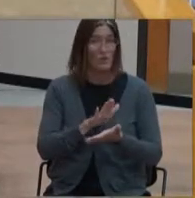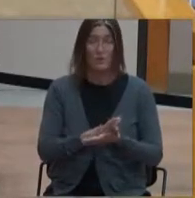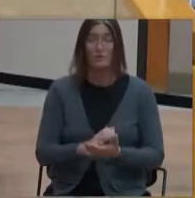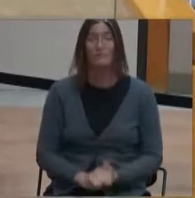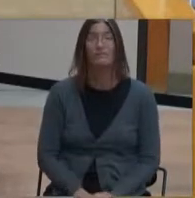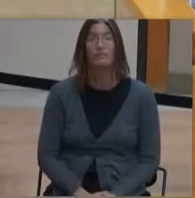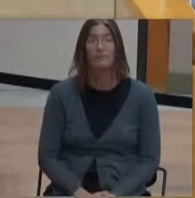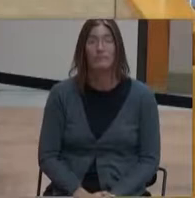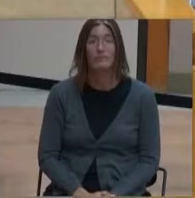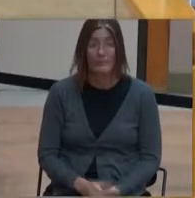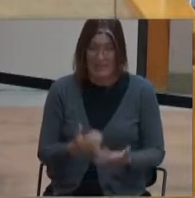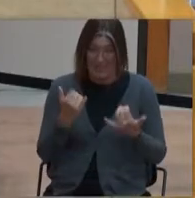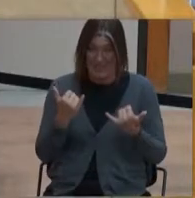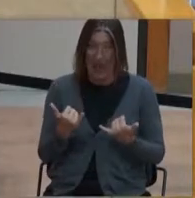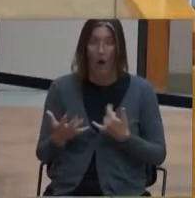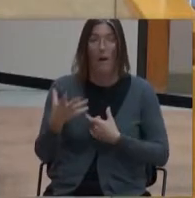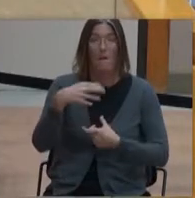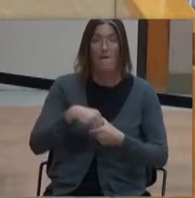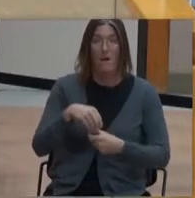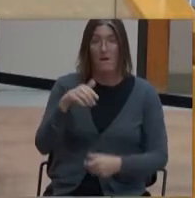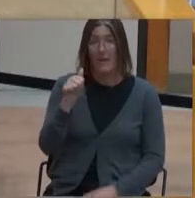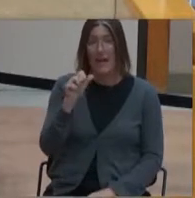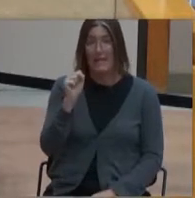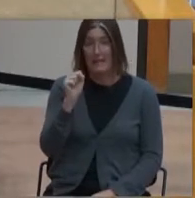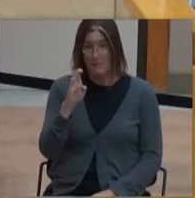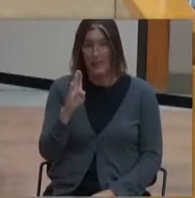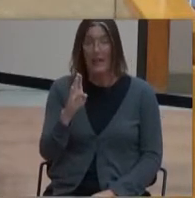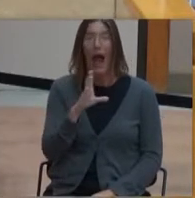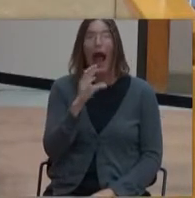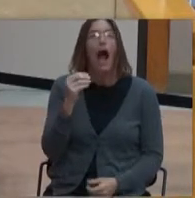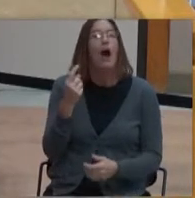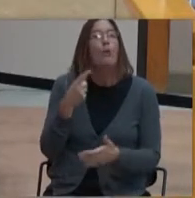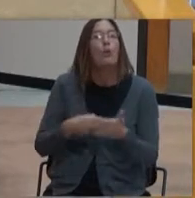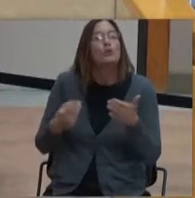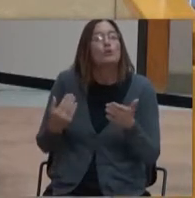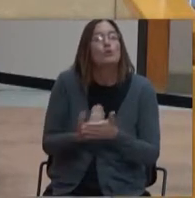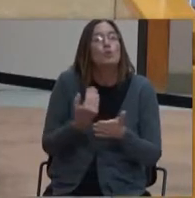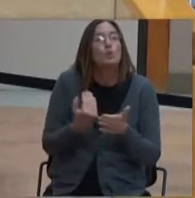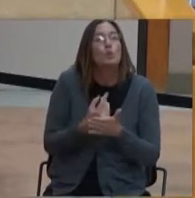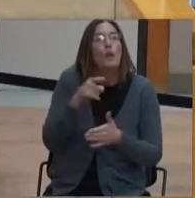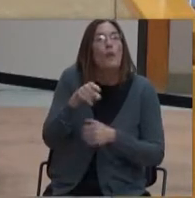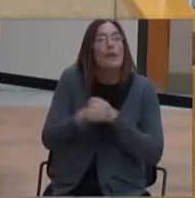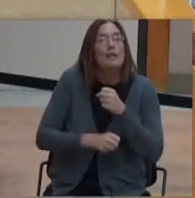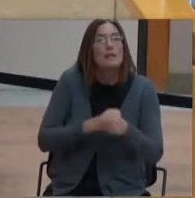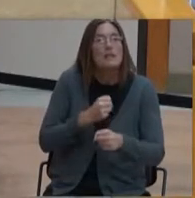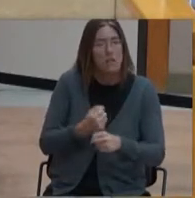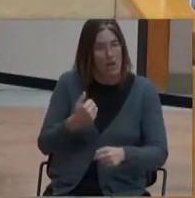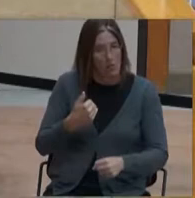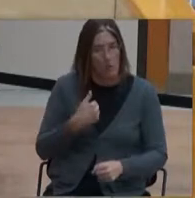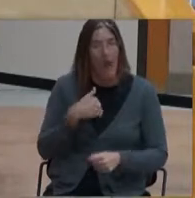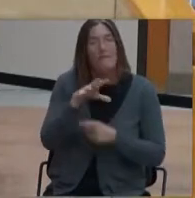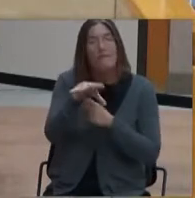I am an ASB, and some new things we have this year are a brand new monthly video news magazine called Eagle Watch.